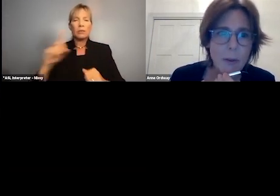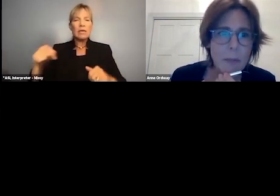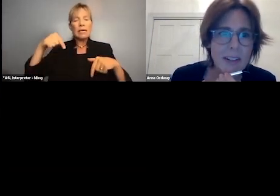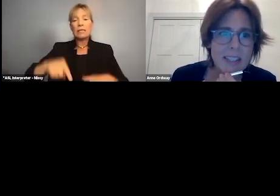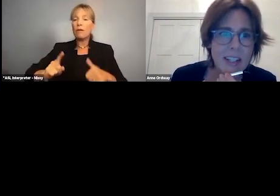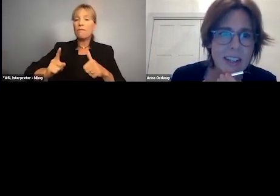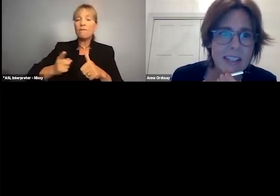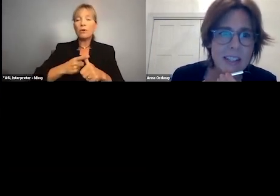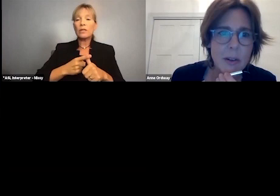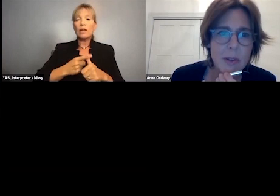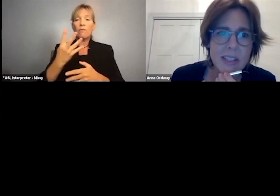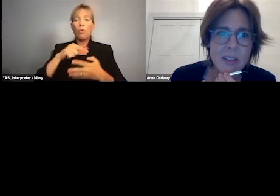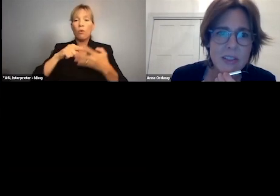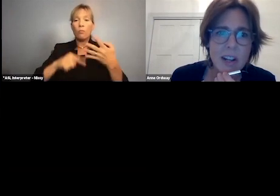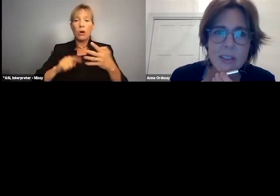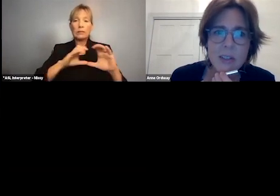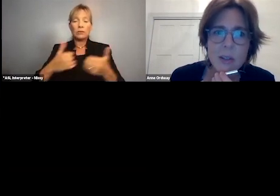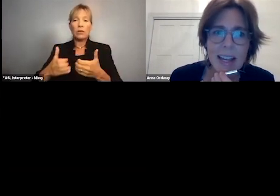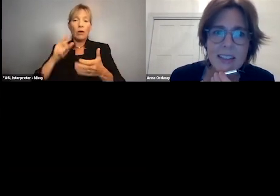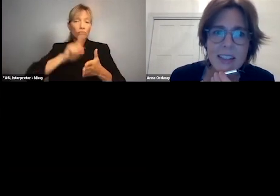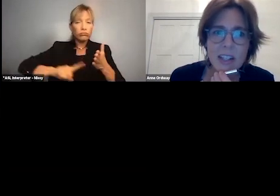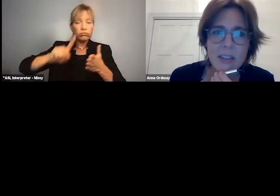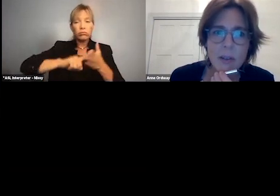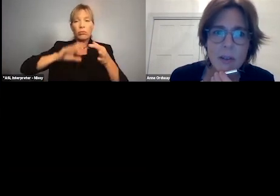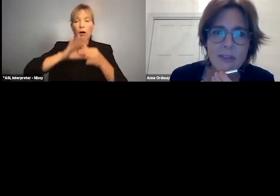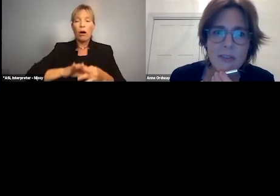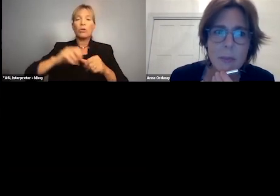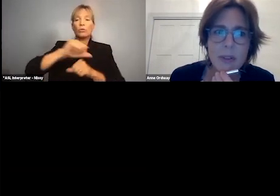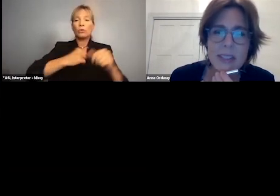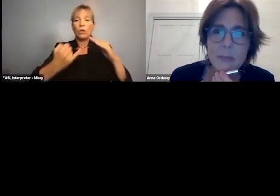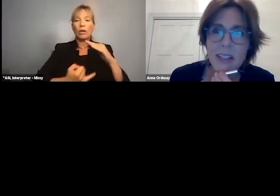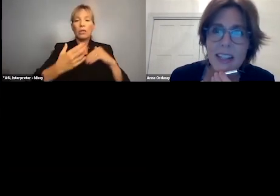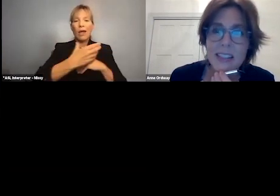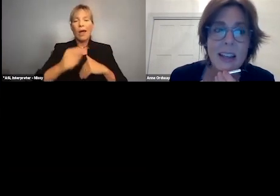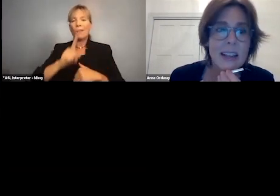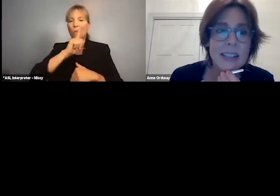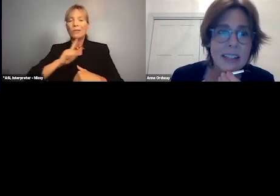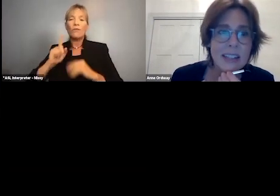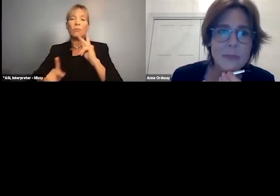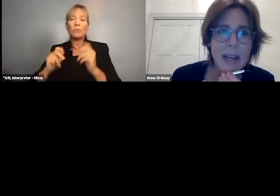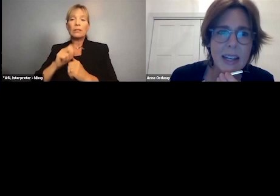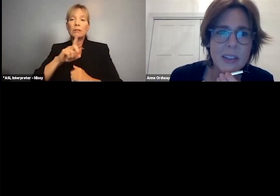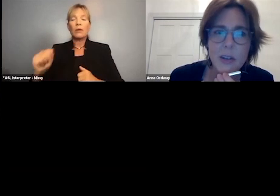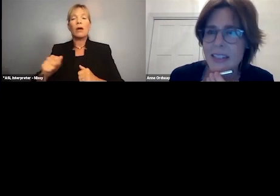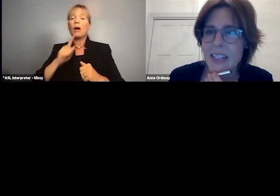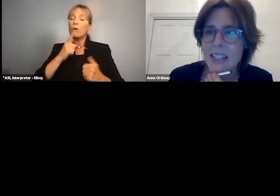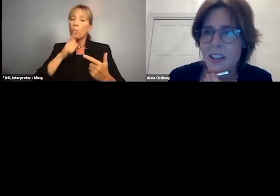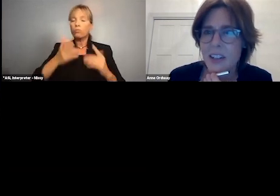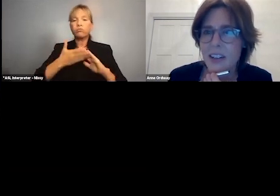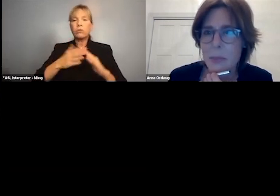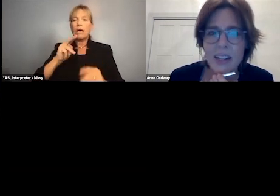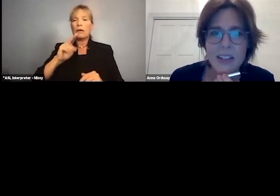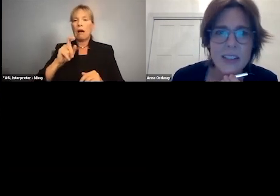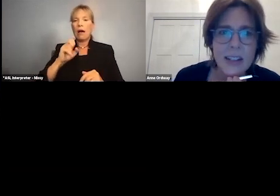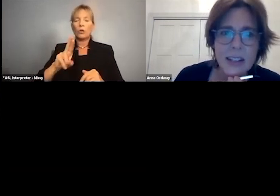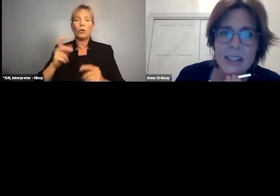the first in a four-part series on the research on social isolation and loneliness for people with disabilities conducted by NIDLR grantees